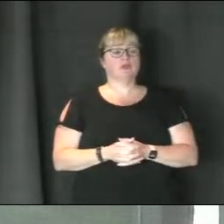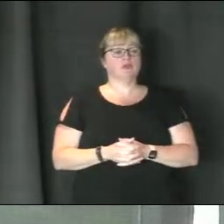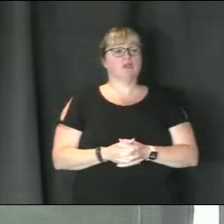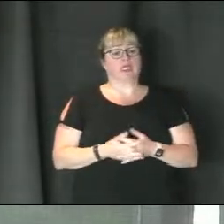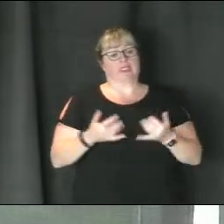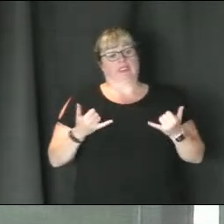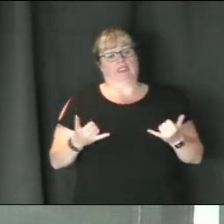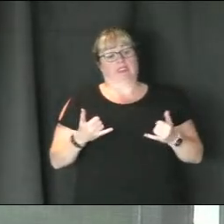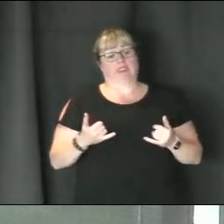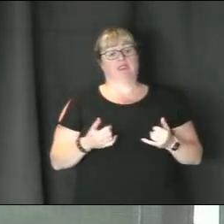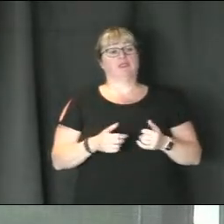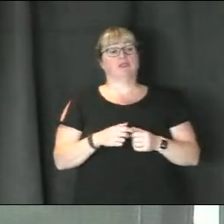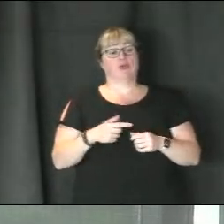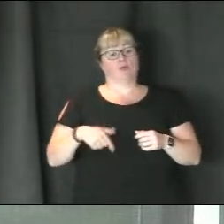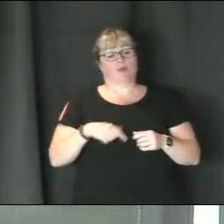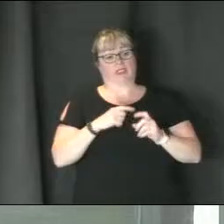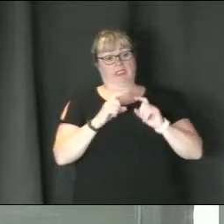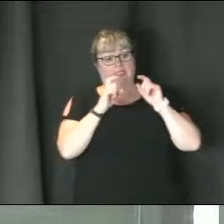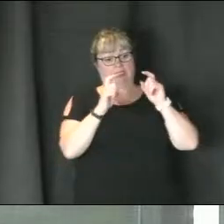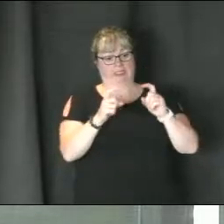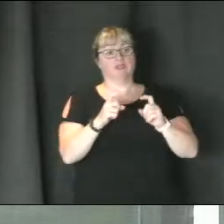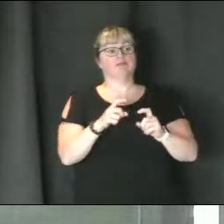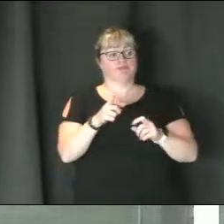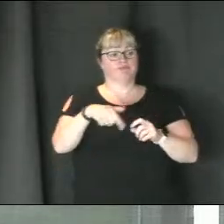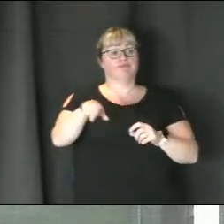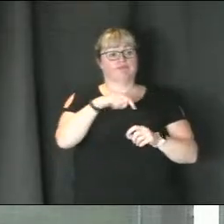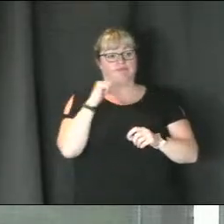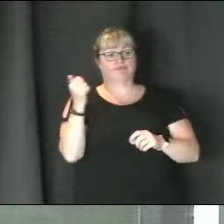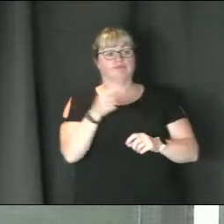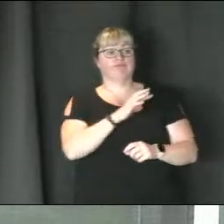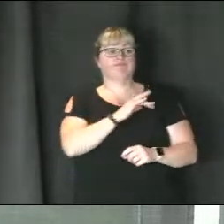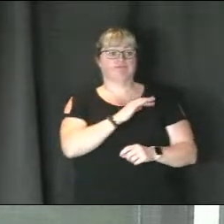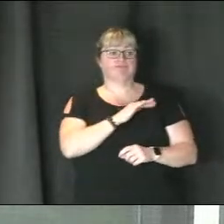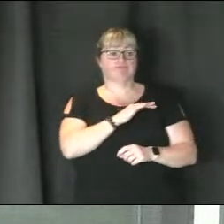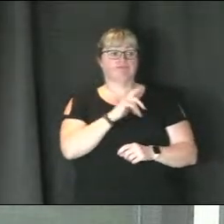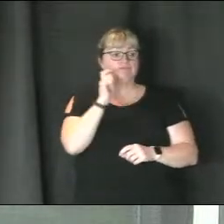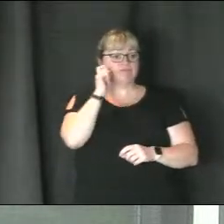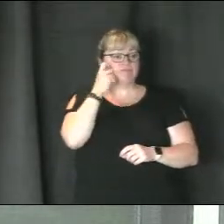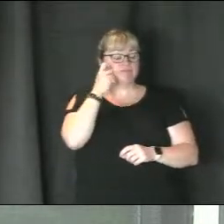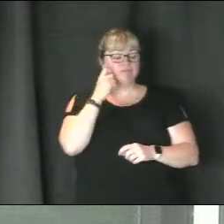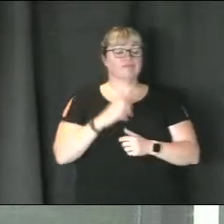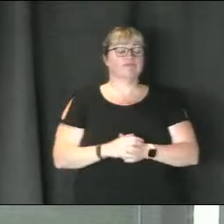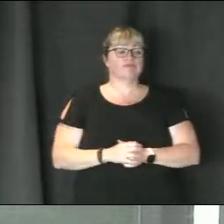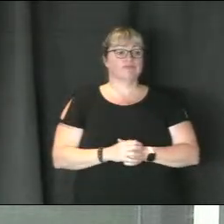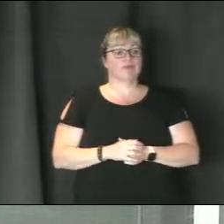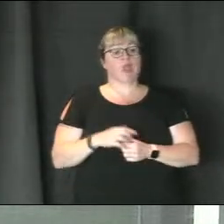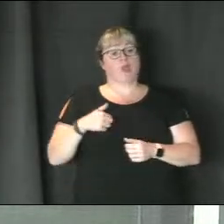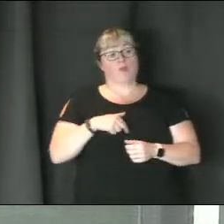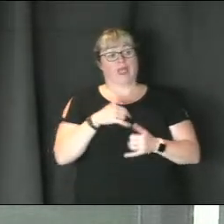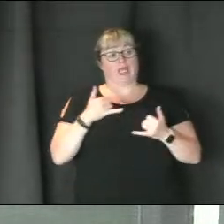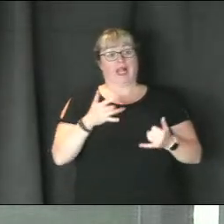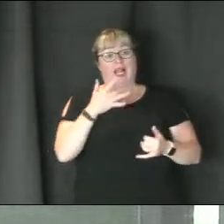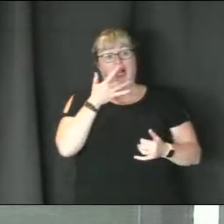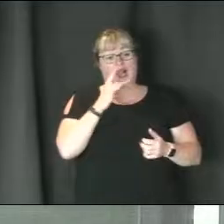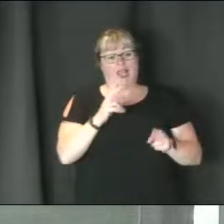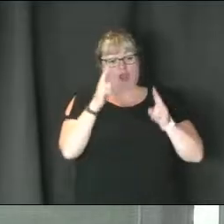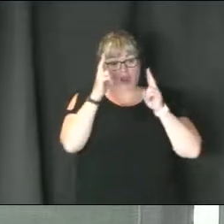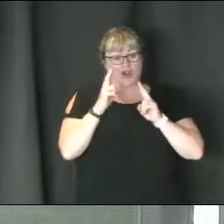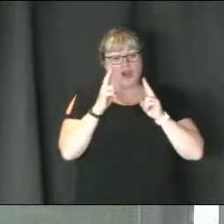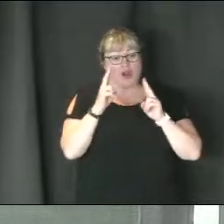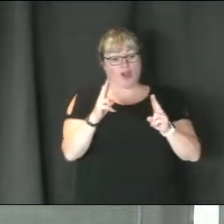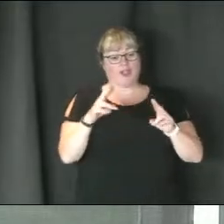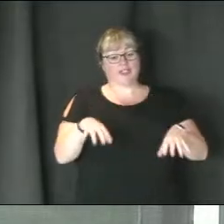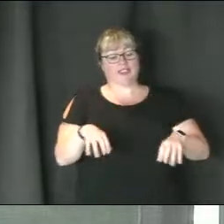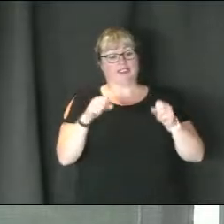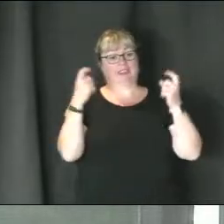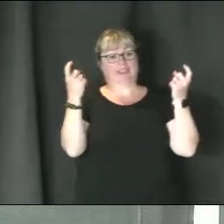Today's recipients possess these qualities, among many others. and it is our privilege today to honor and